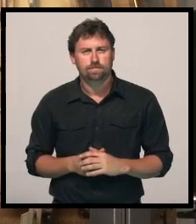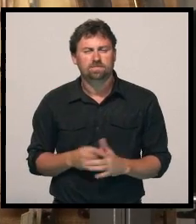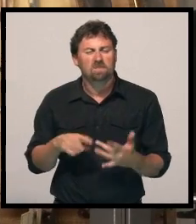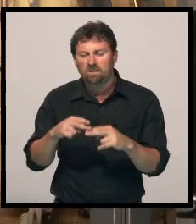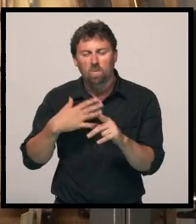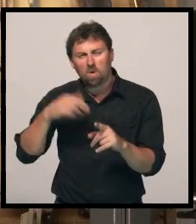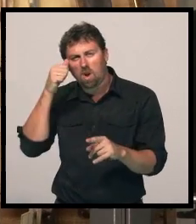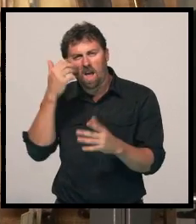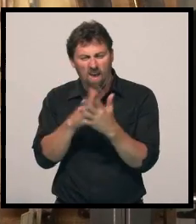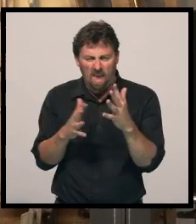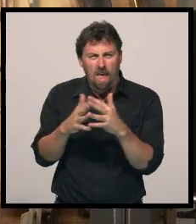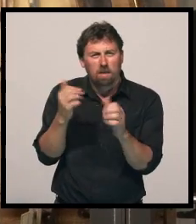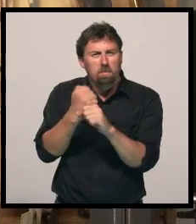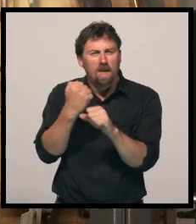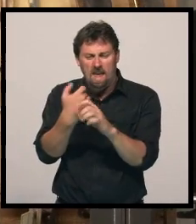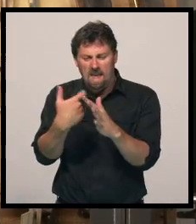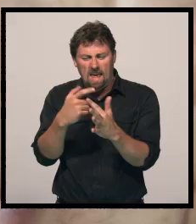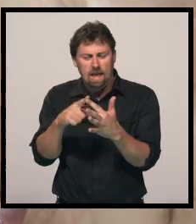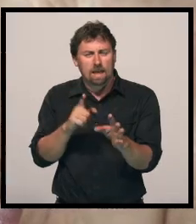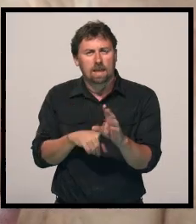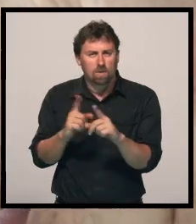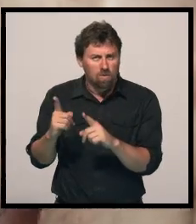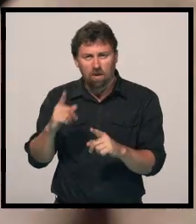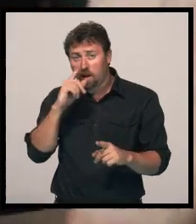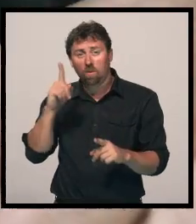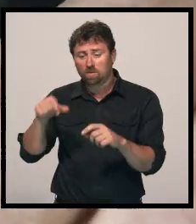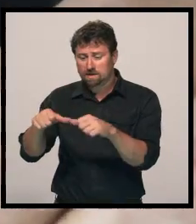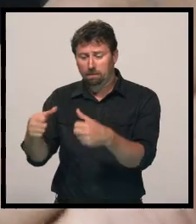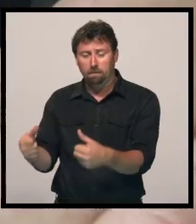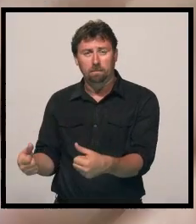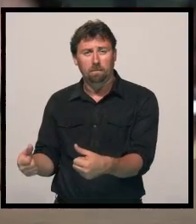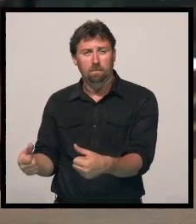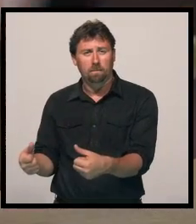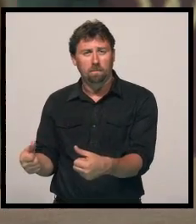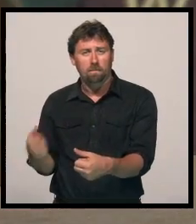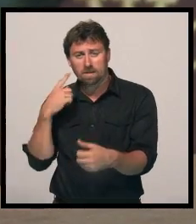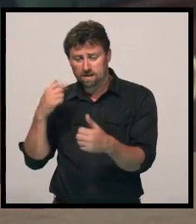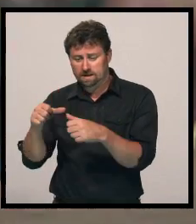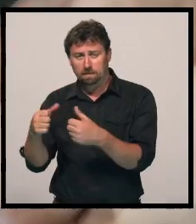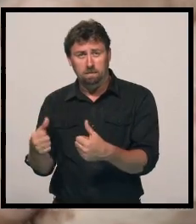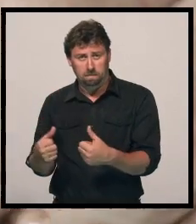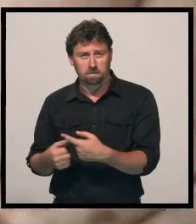cutting your keys, use masking tape and run it